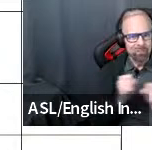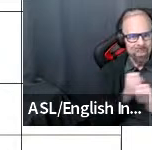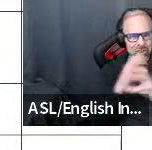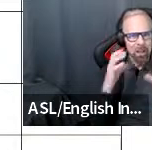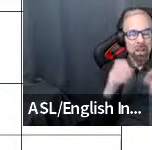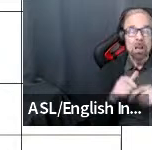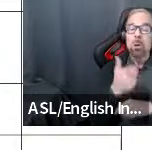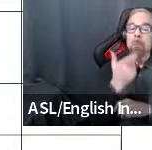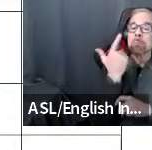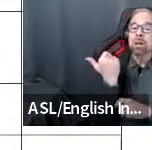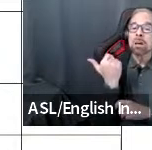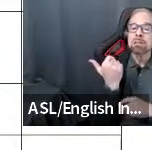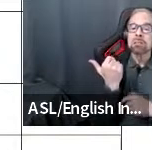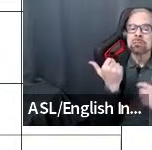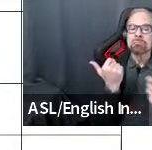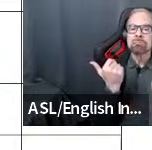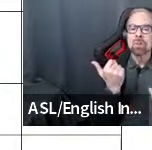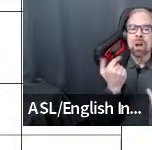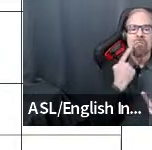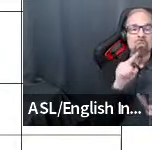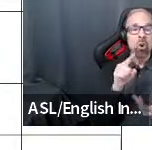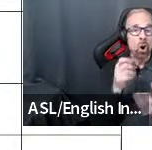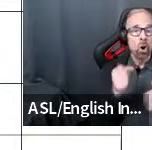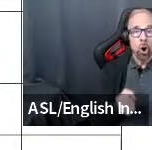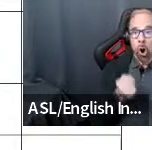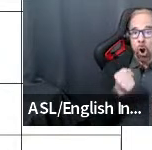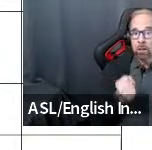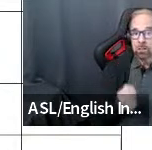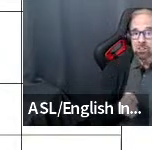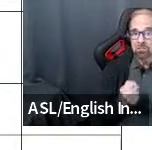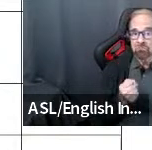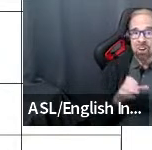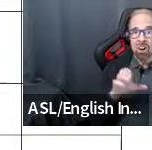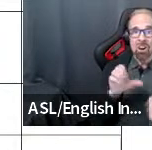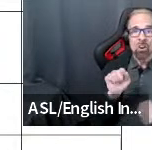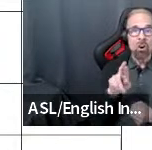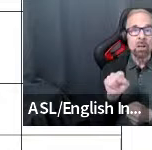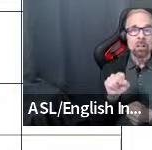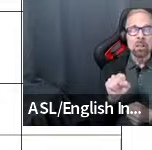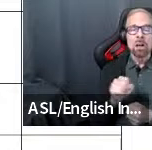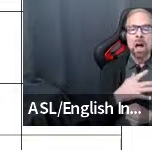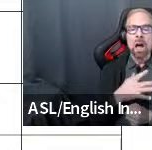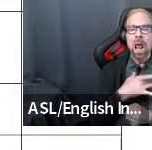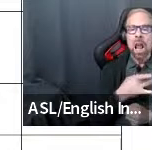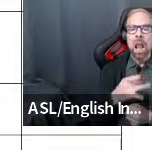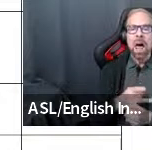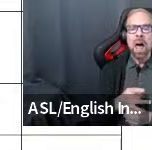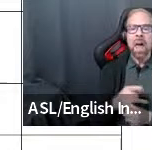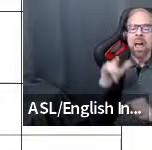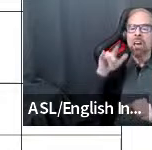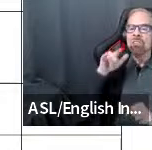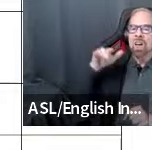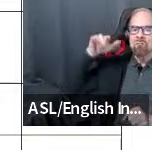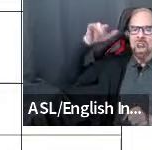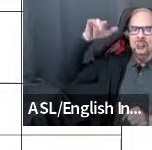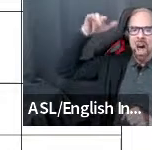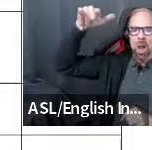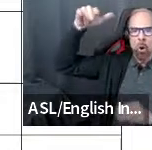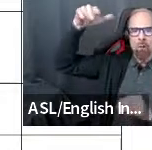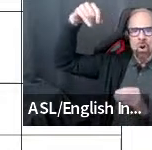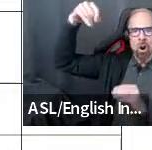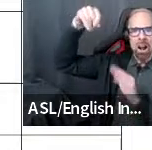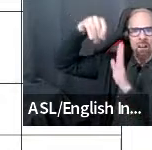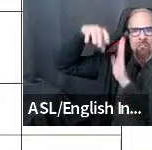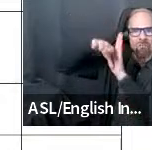For the cars, vehicles, I liked the flyover videos that are online and in the